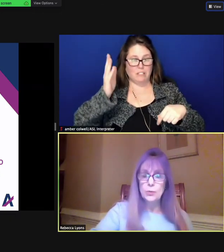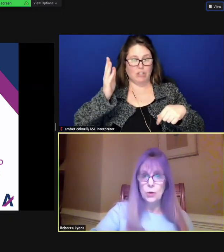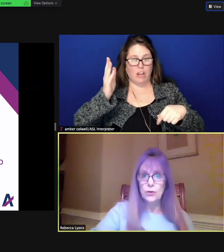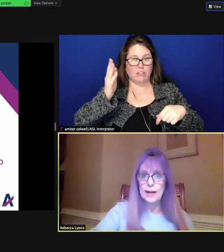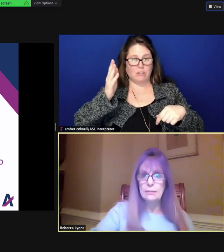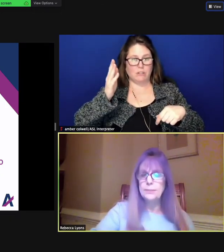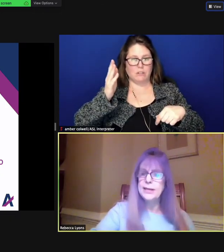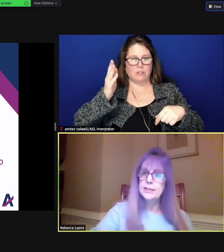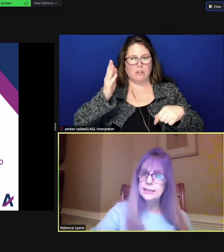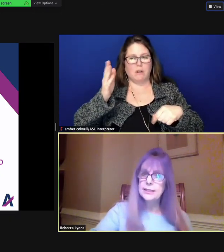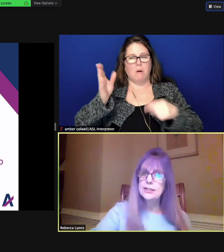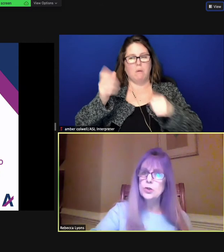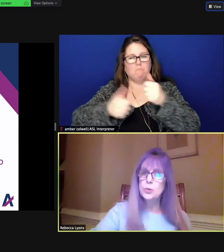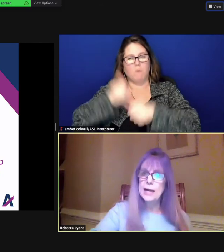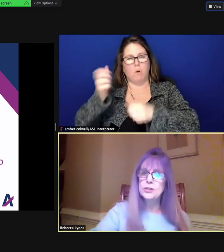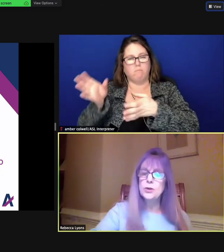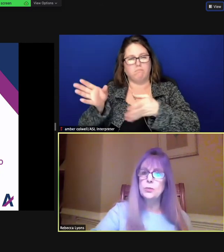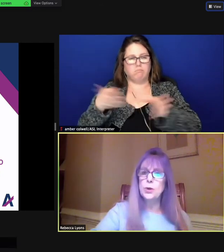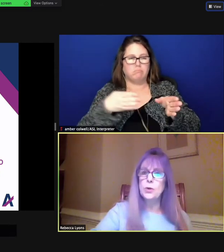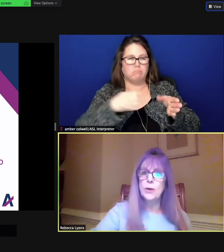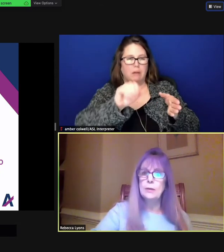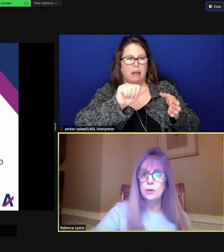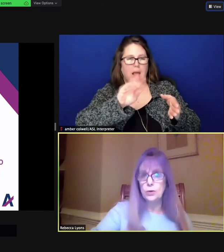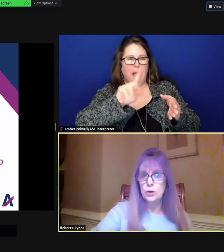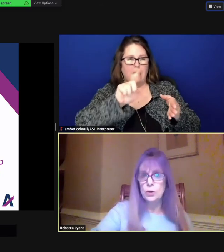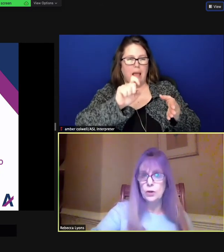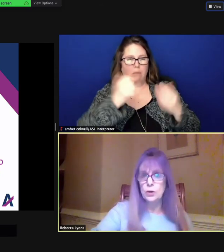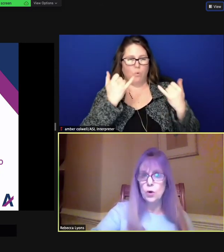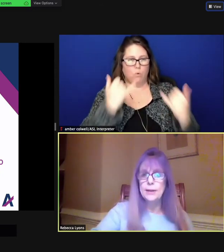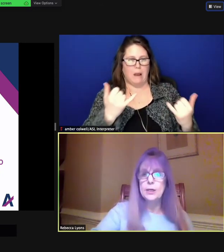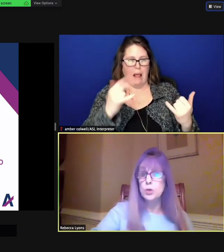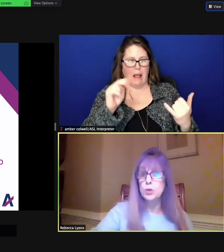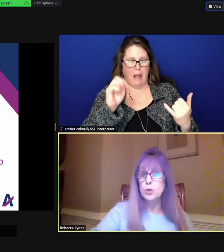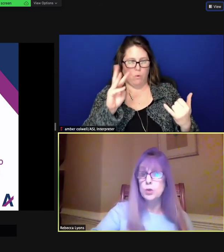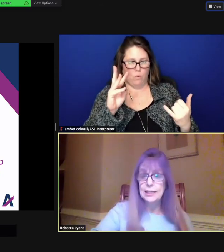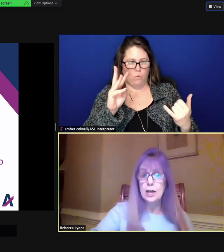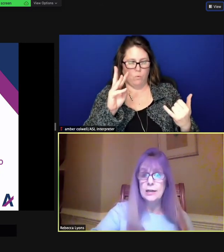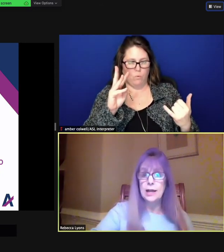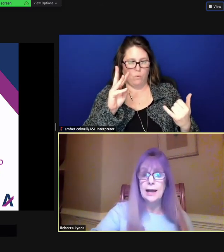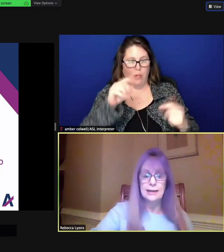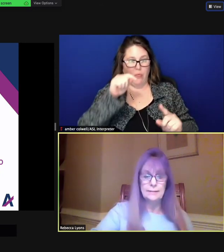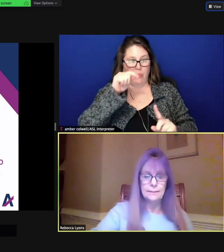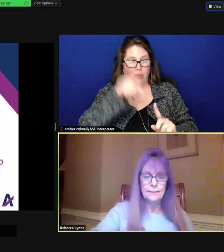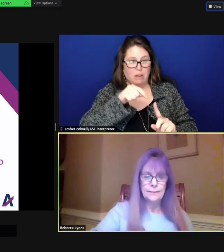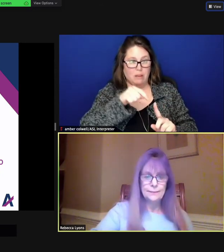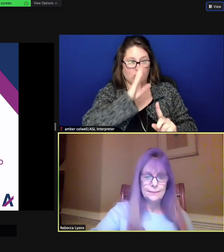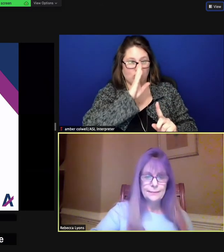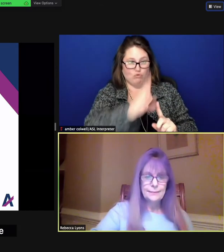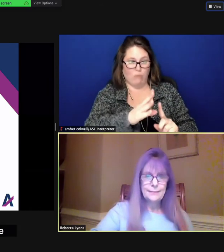ABLEnow program, because this is the direct sold program you can open directly online.